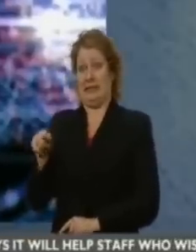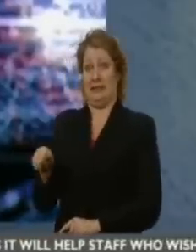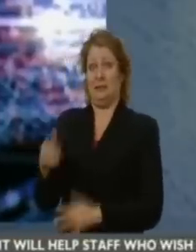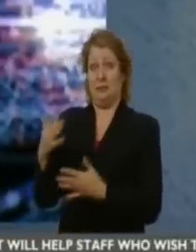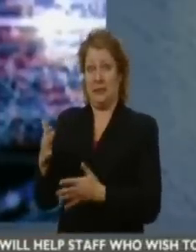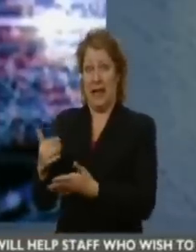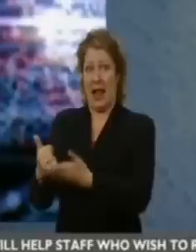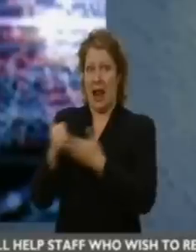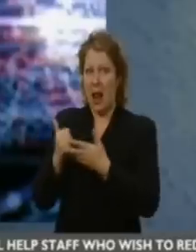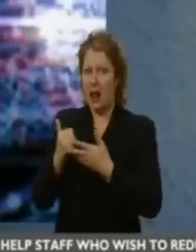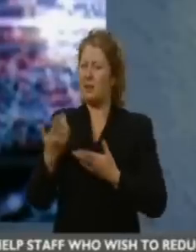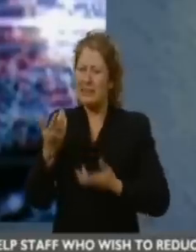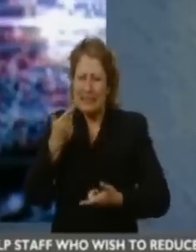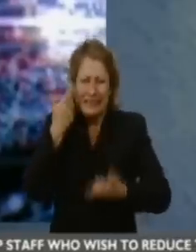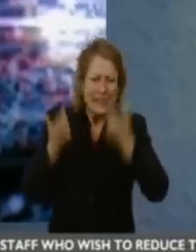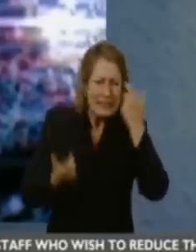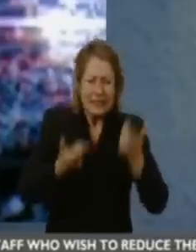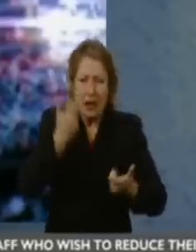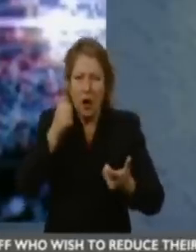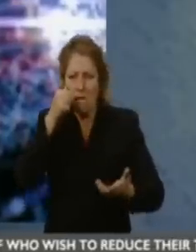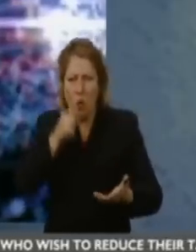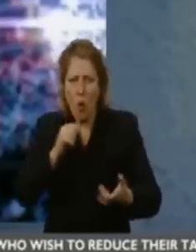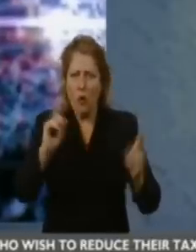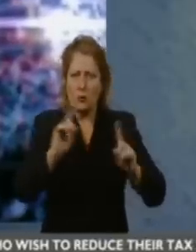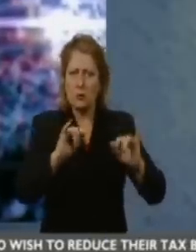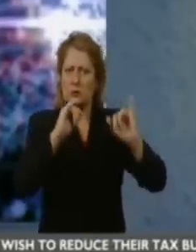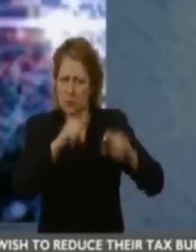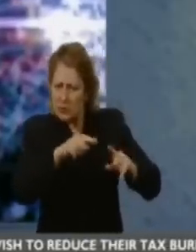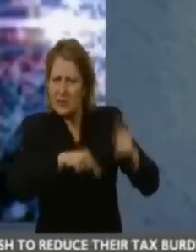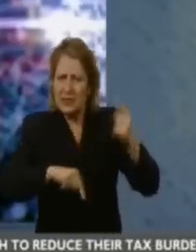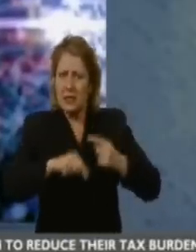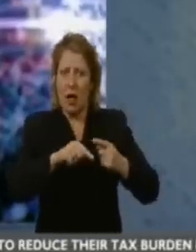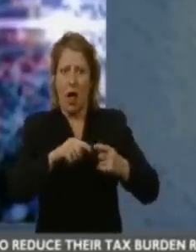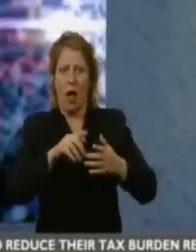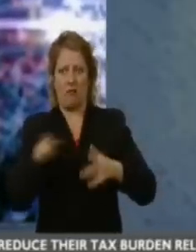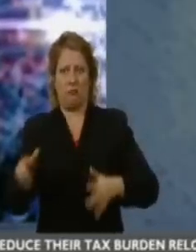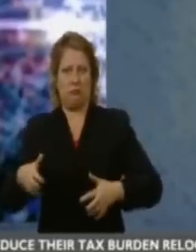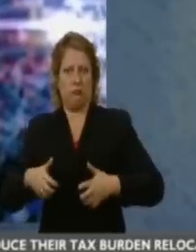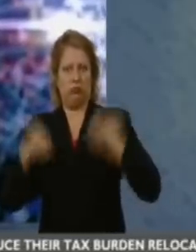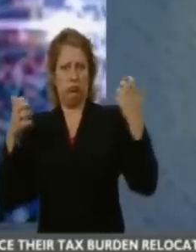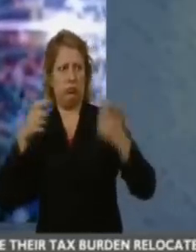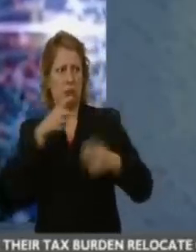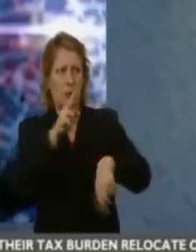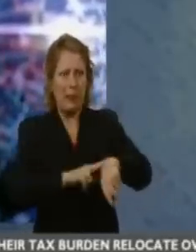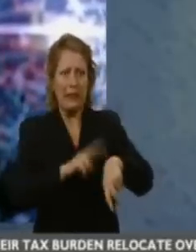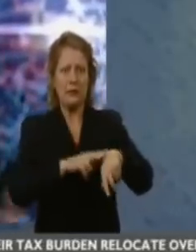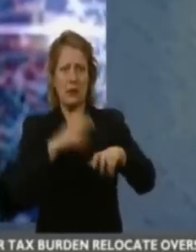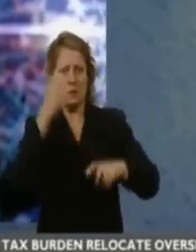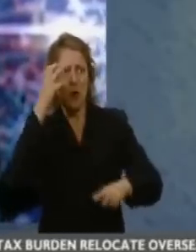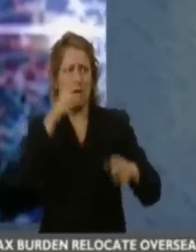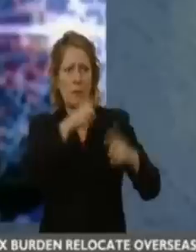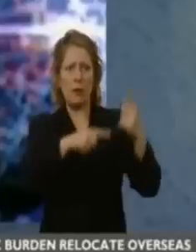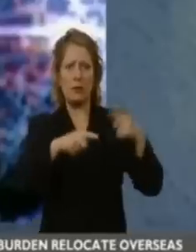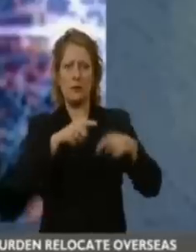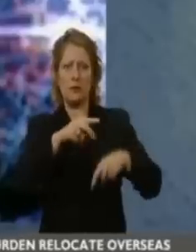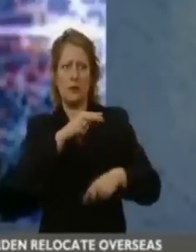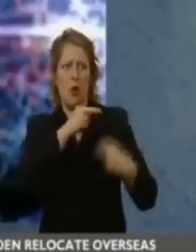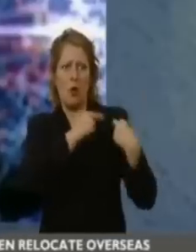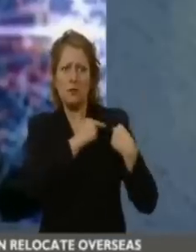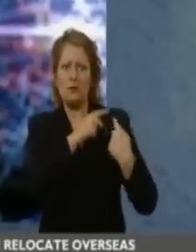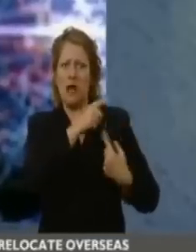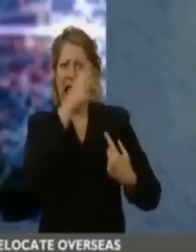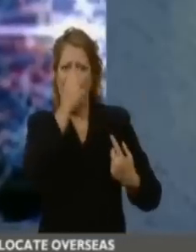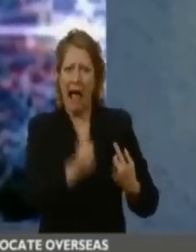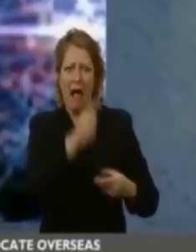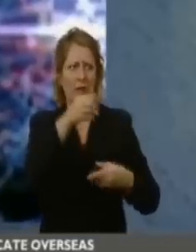fraud, he got more and more indignant that police and government officials could be involved in a fraud against